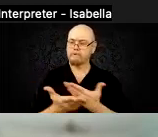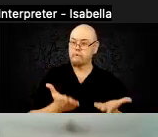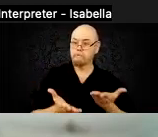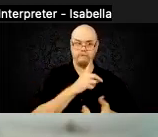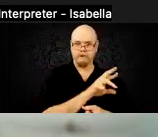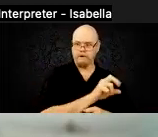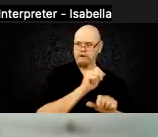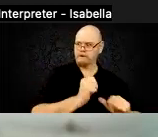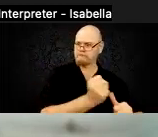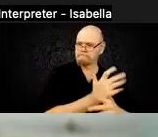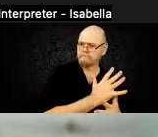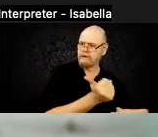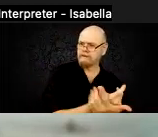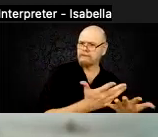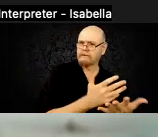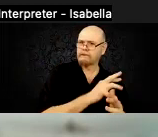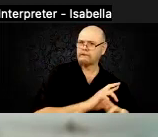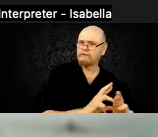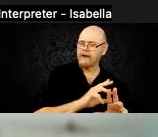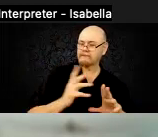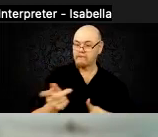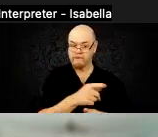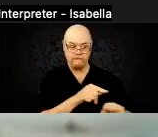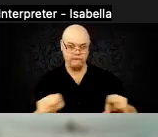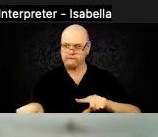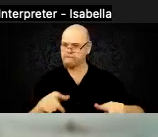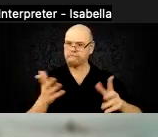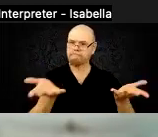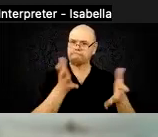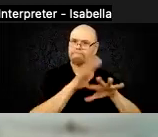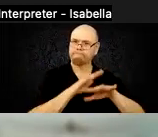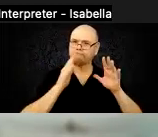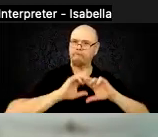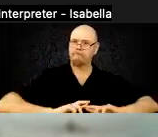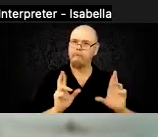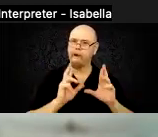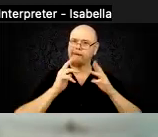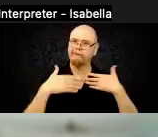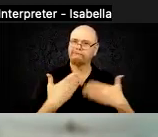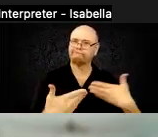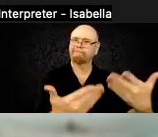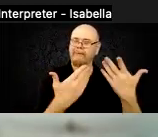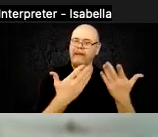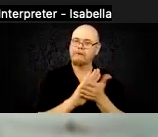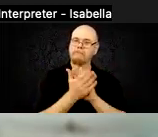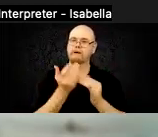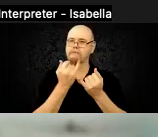how the whole team can work together to make sure that you're prepared for entering the workforce and for being independent as an